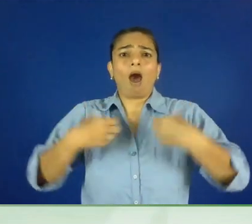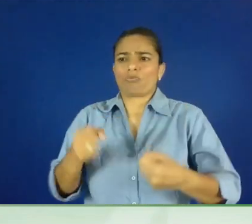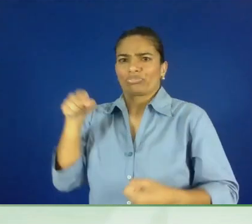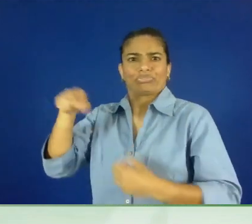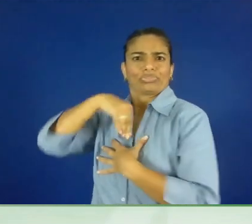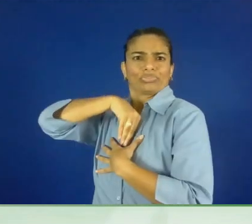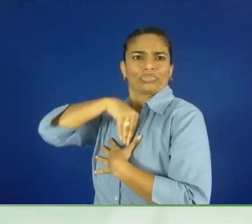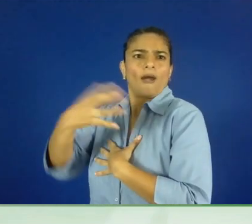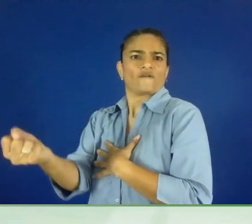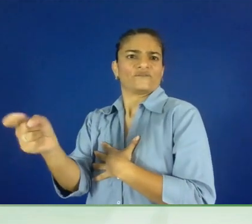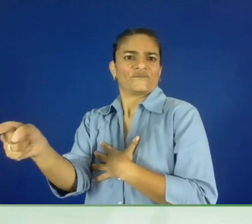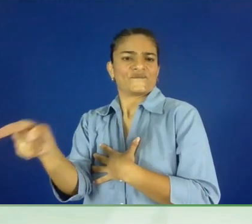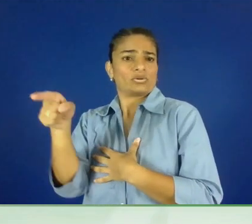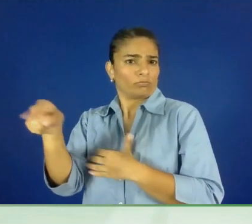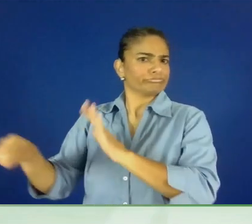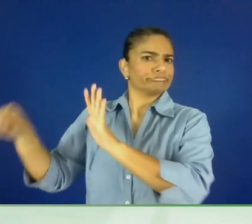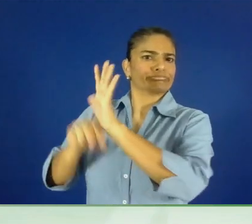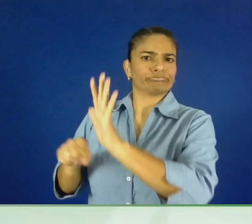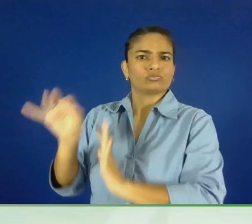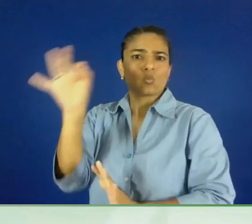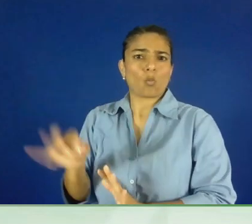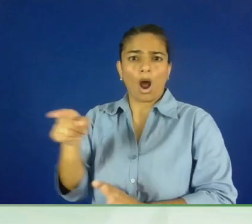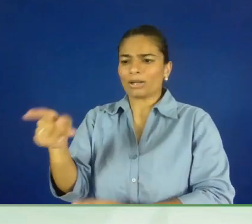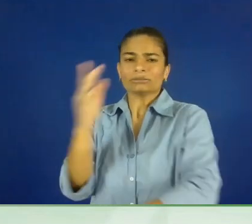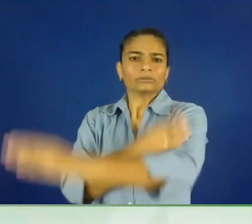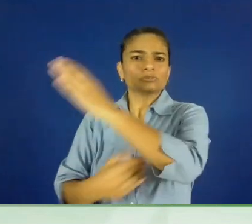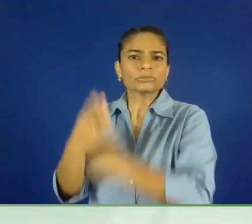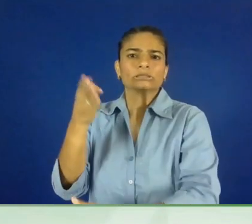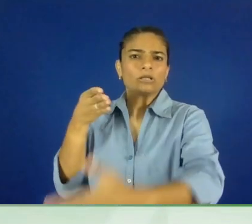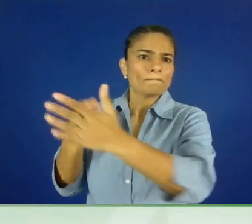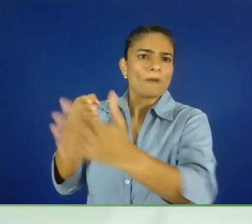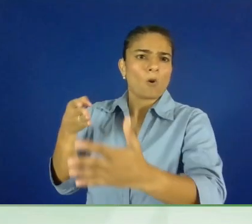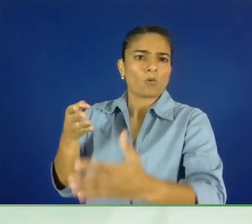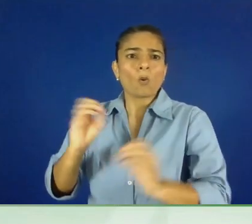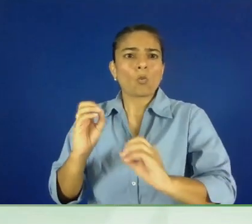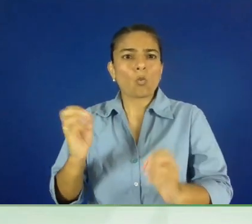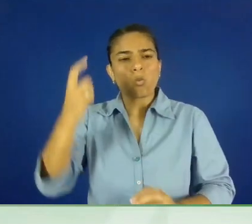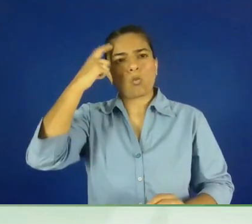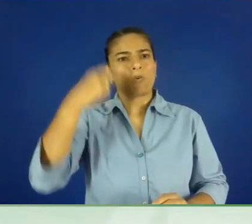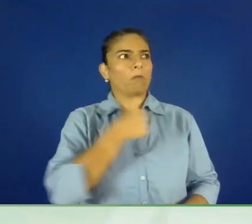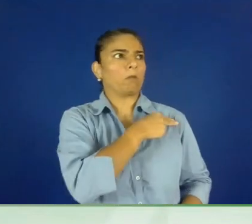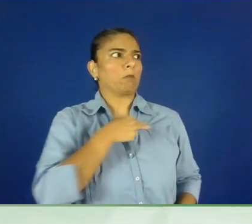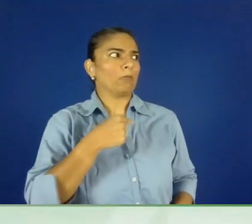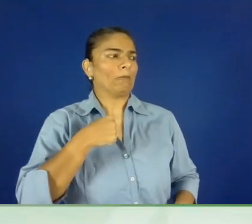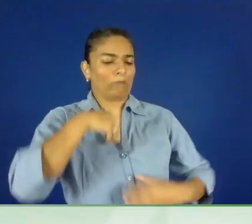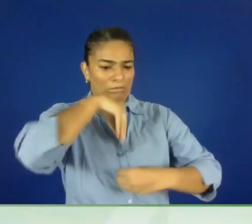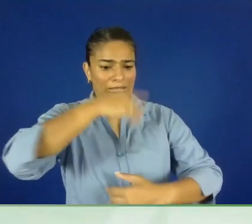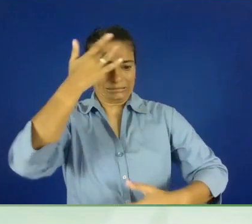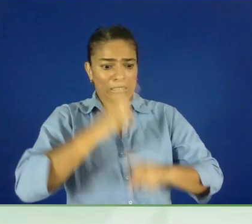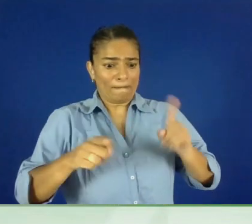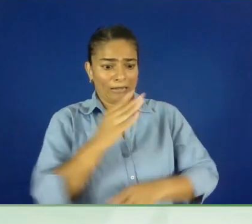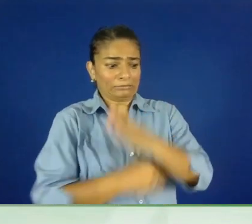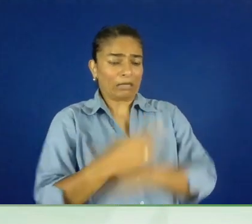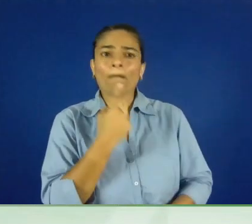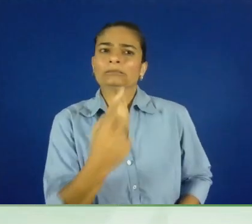up to the practicalities in the workplace. And third, I don't know, Chris, do you think that the buyer beware message is helpful